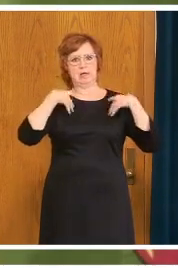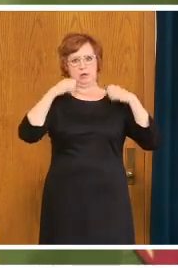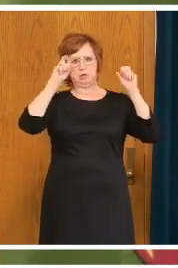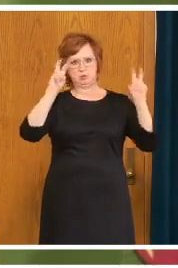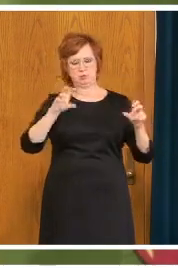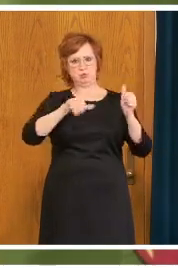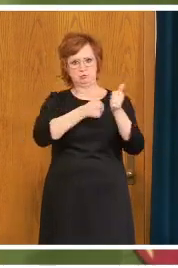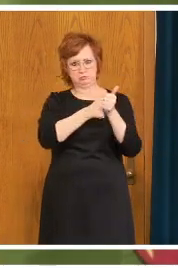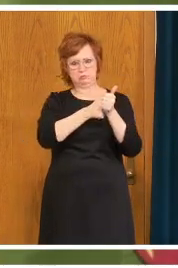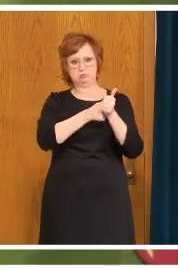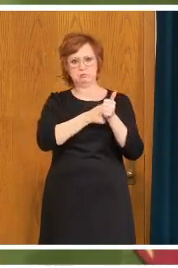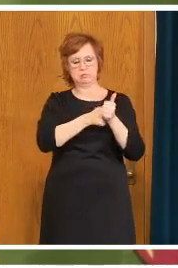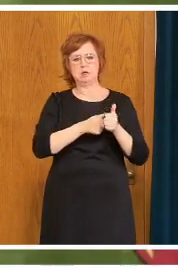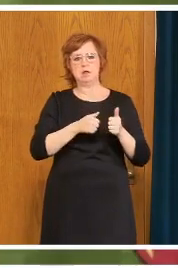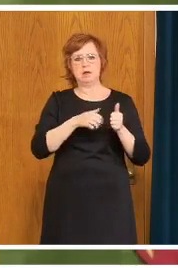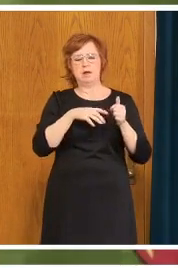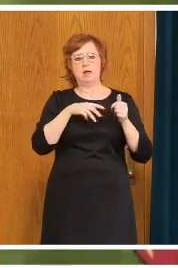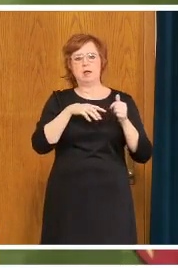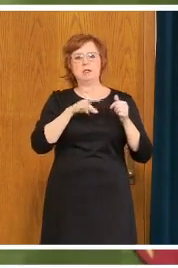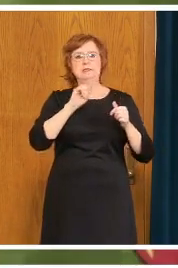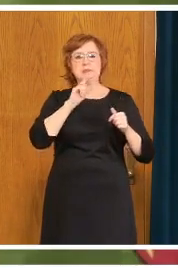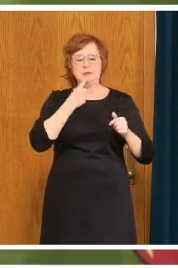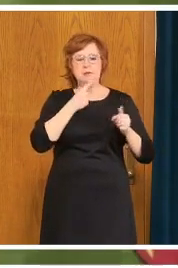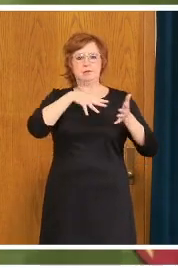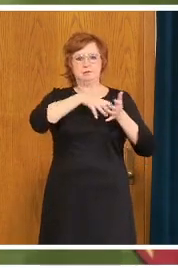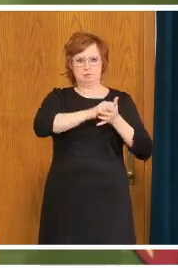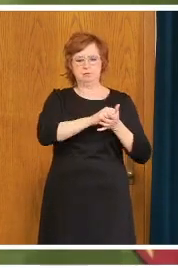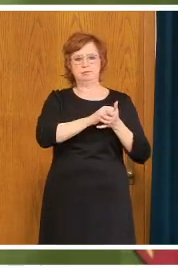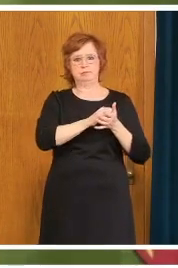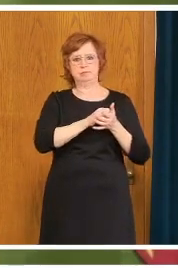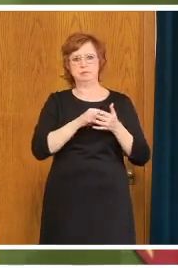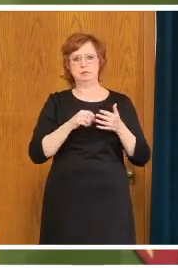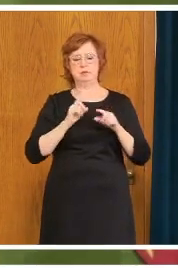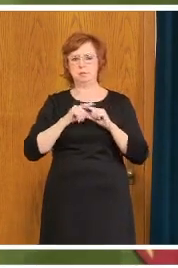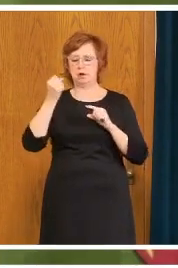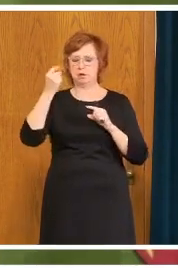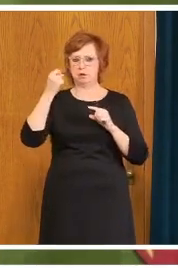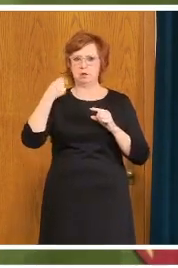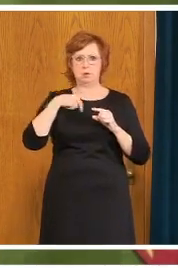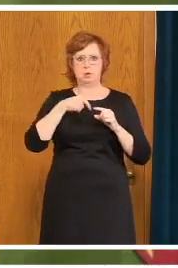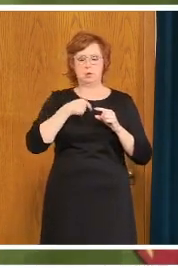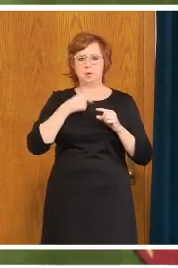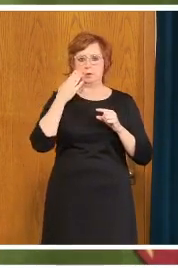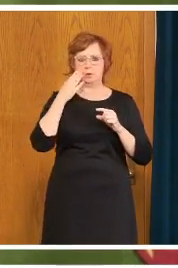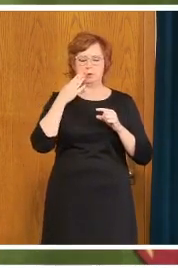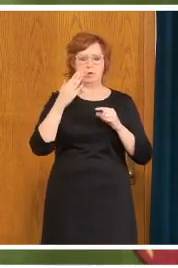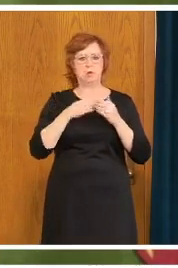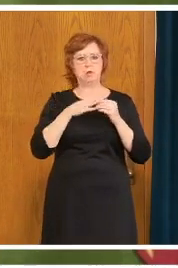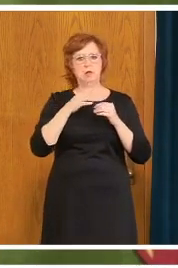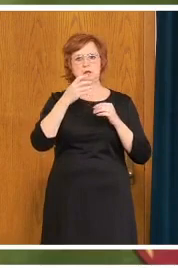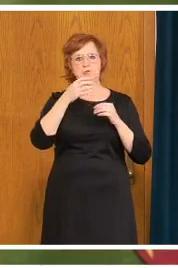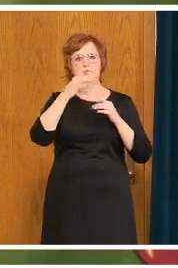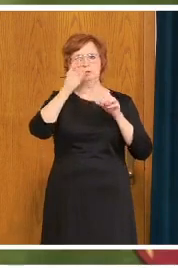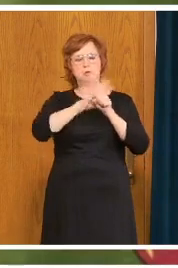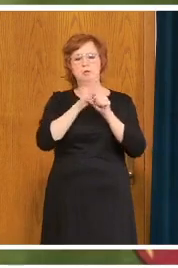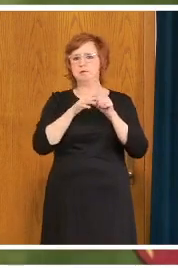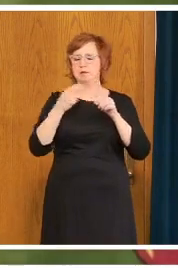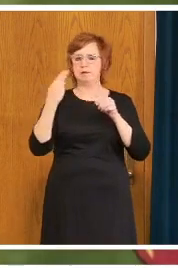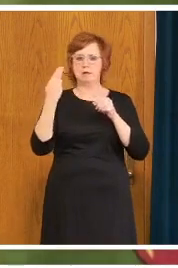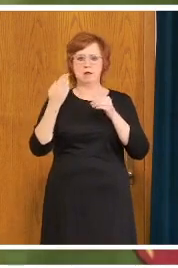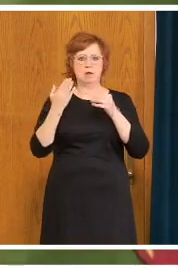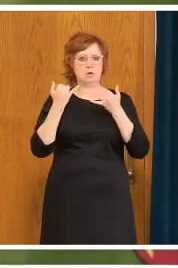well, the level of transmission remains too high in some parts of our province. That is why today,